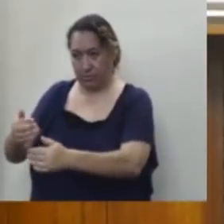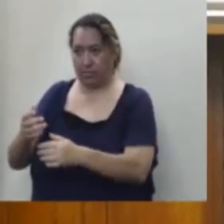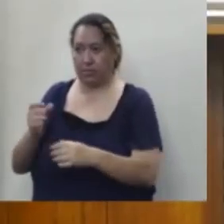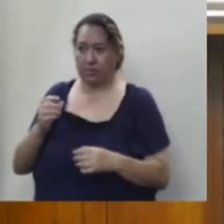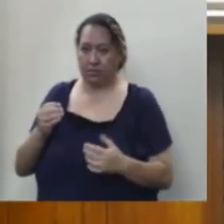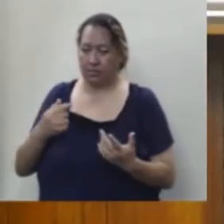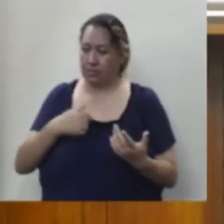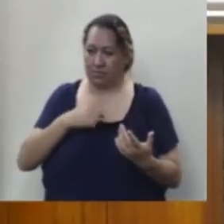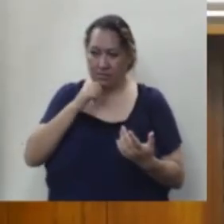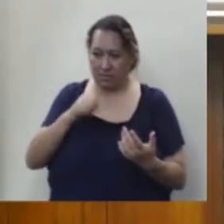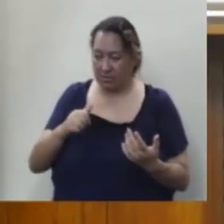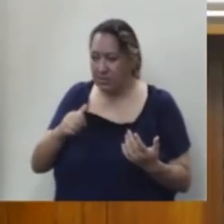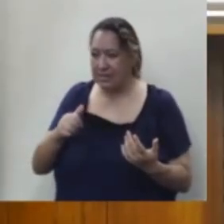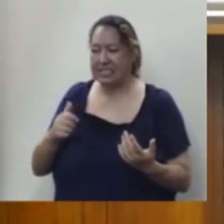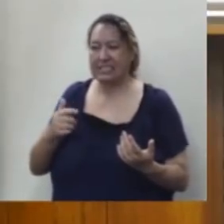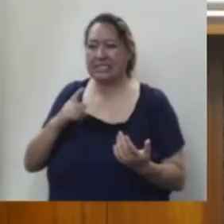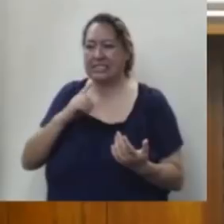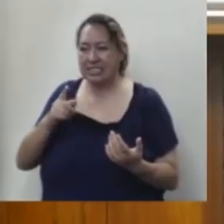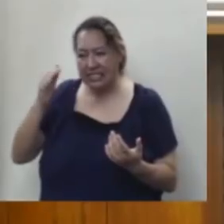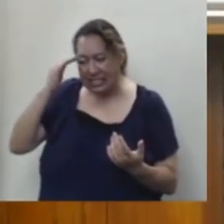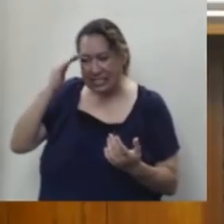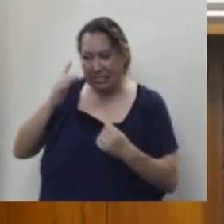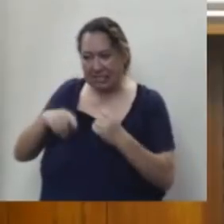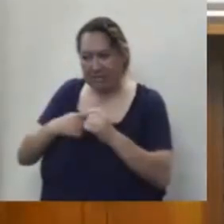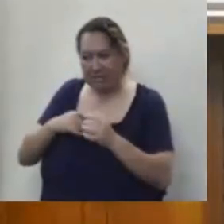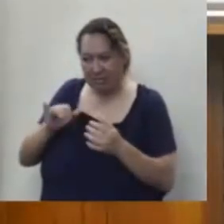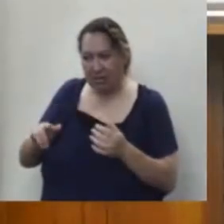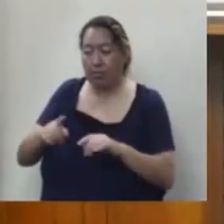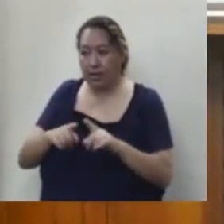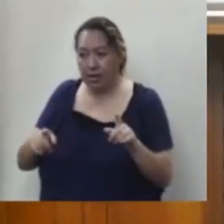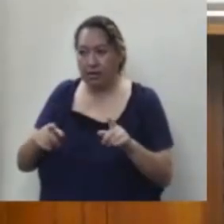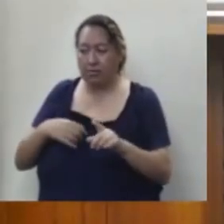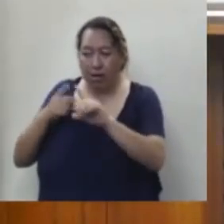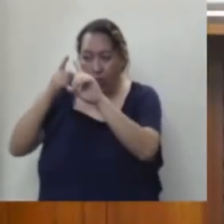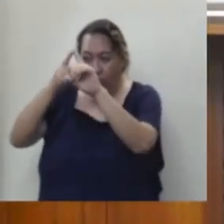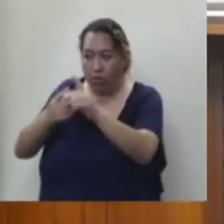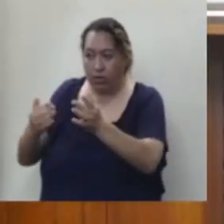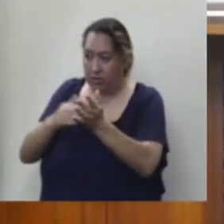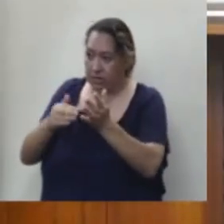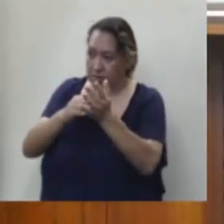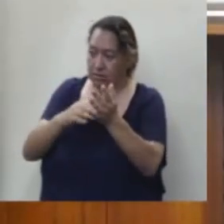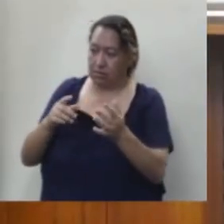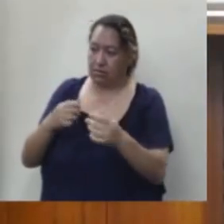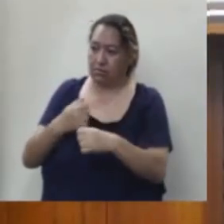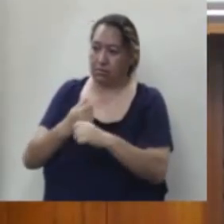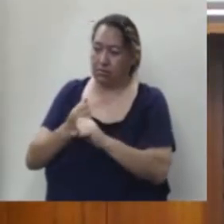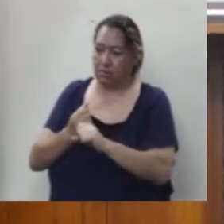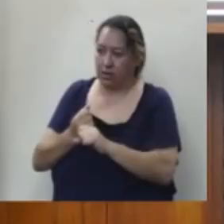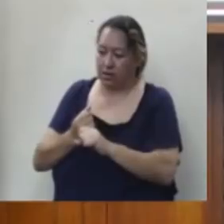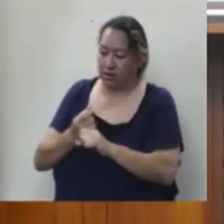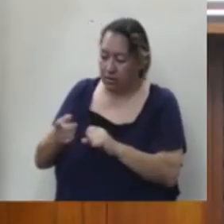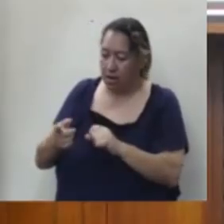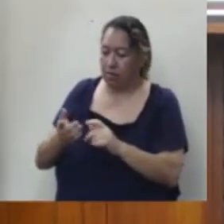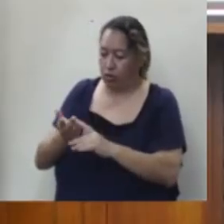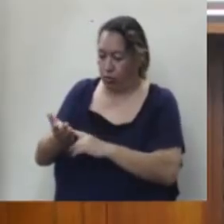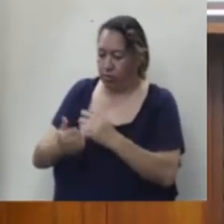not familiar with what that is, but the goal there again is to try and move them through the process as